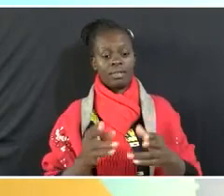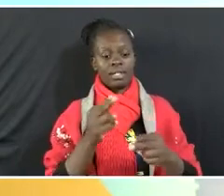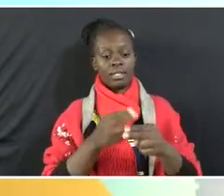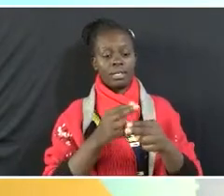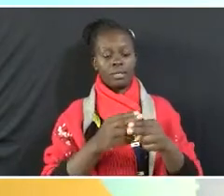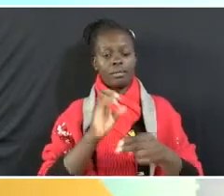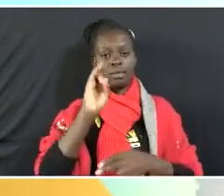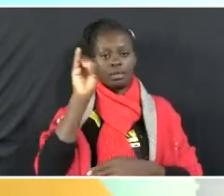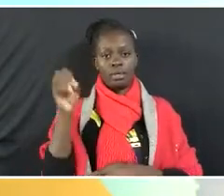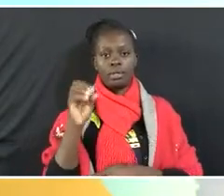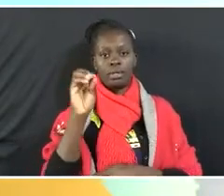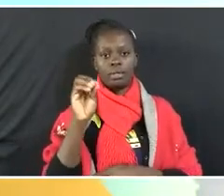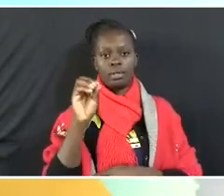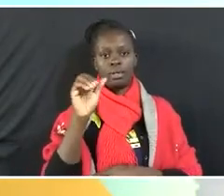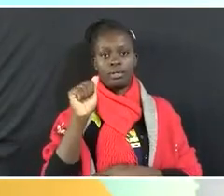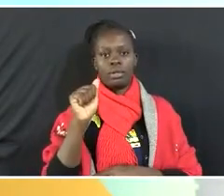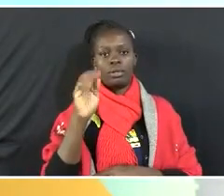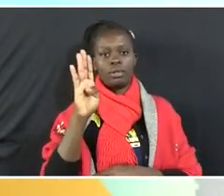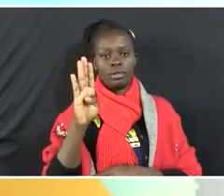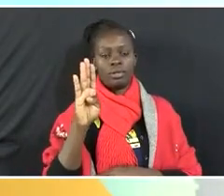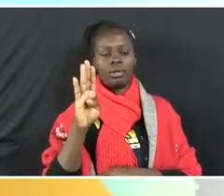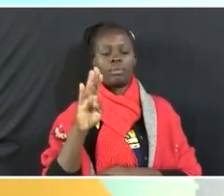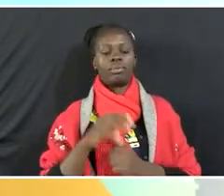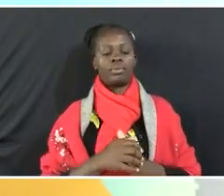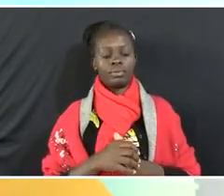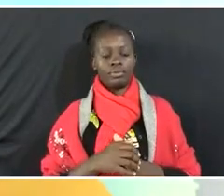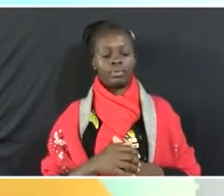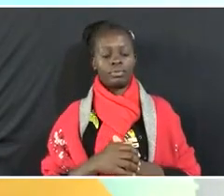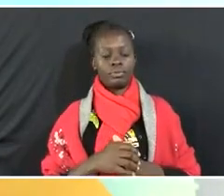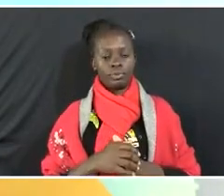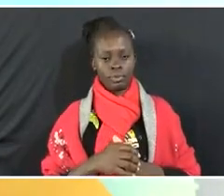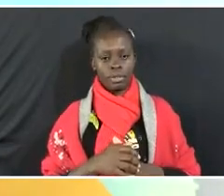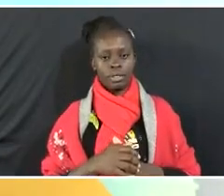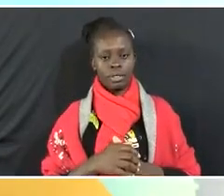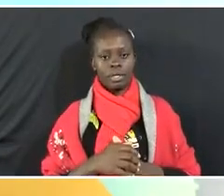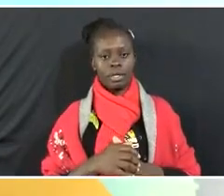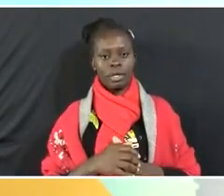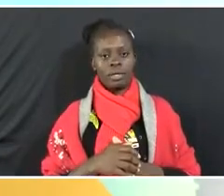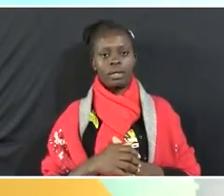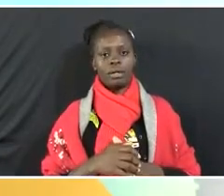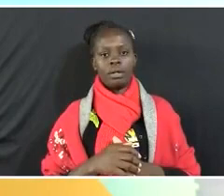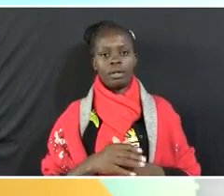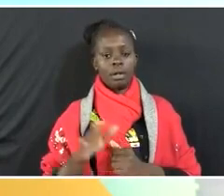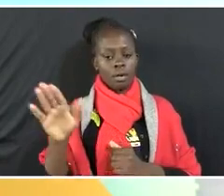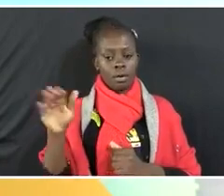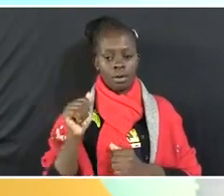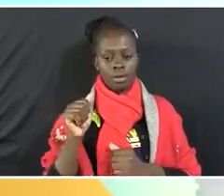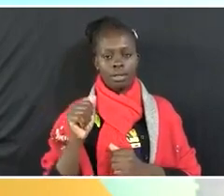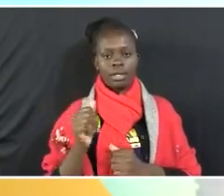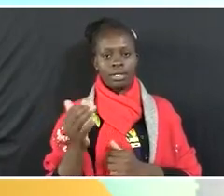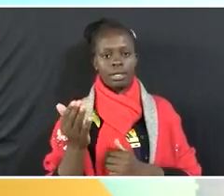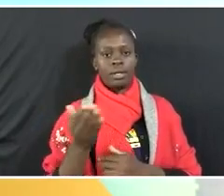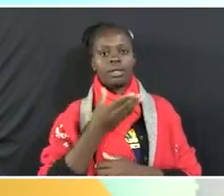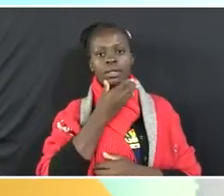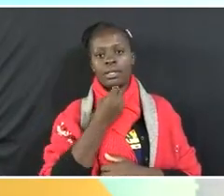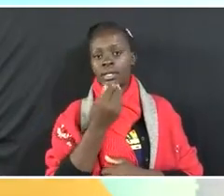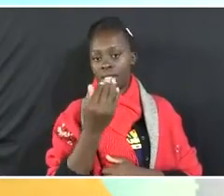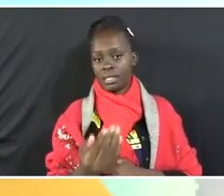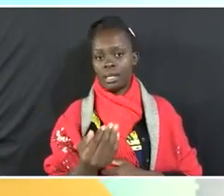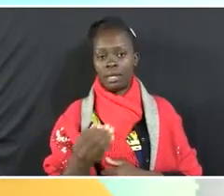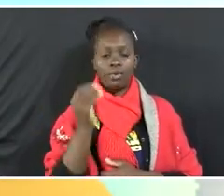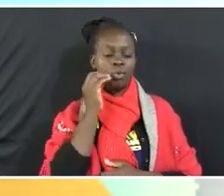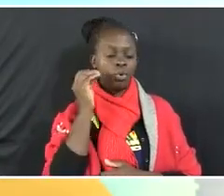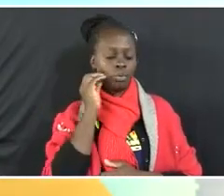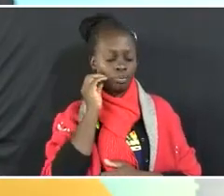home. The king says in verses 21 of 2 Samuel 14, the king said